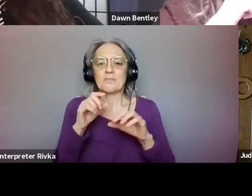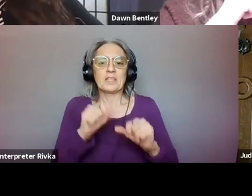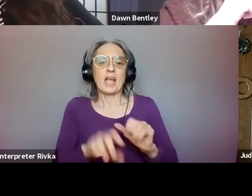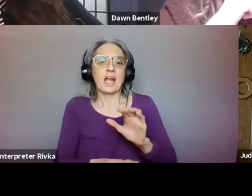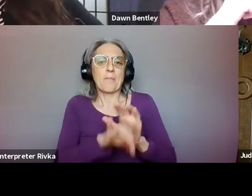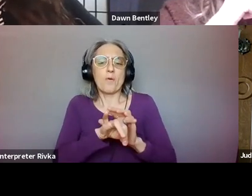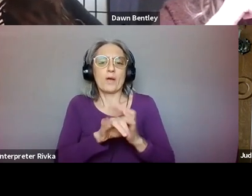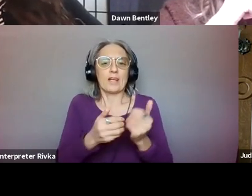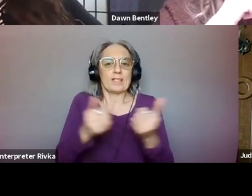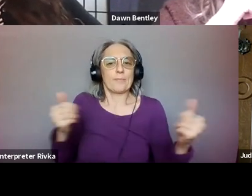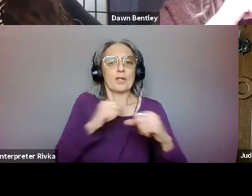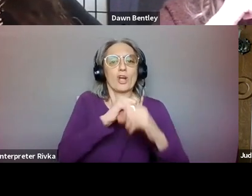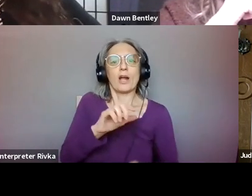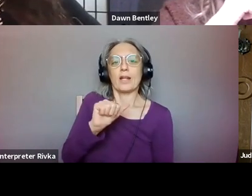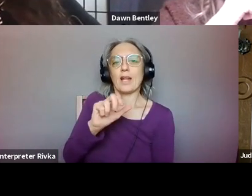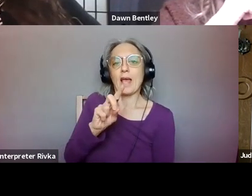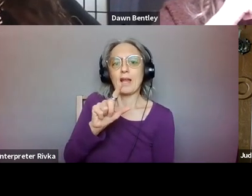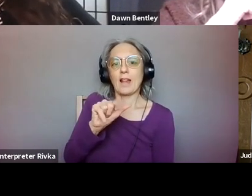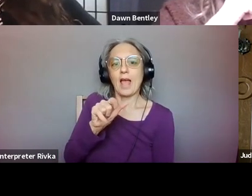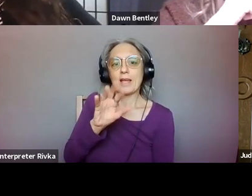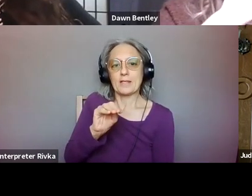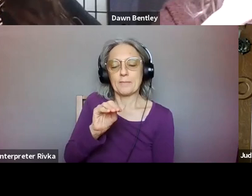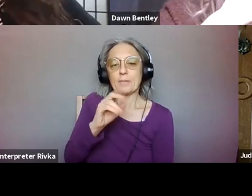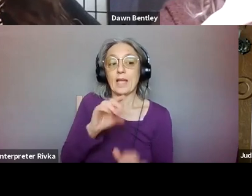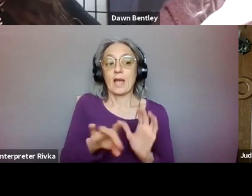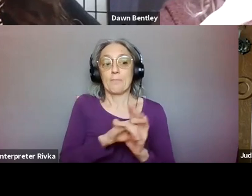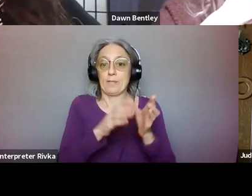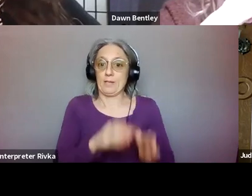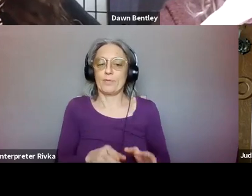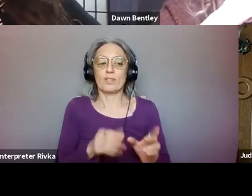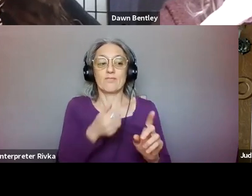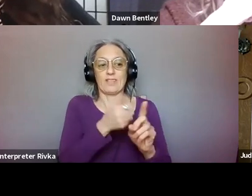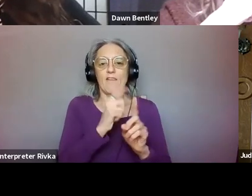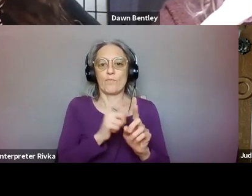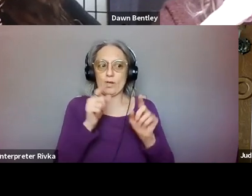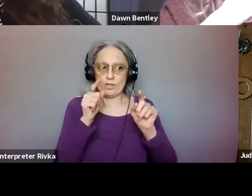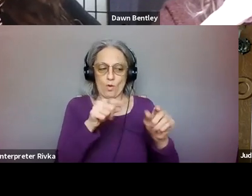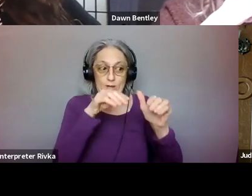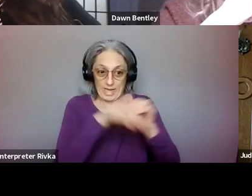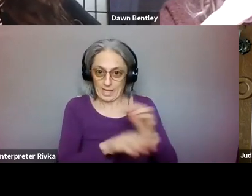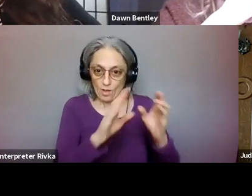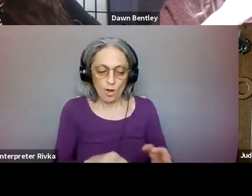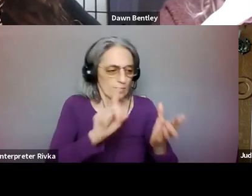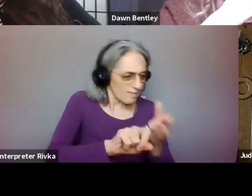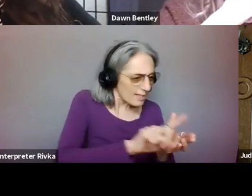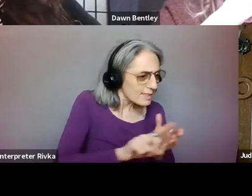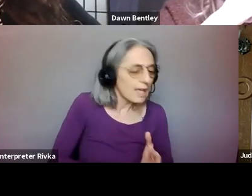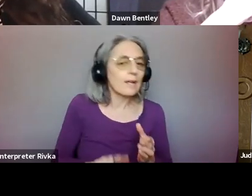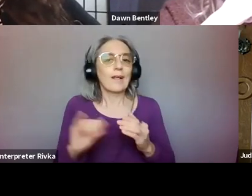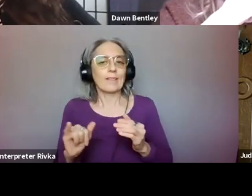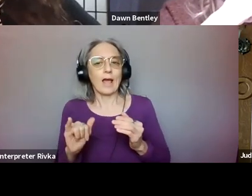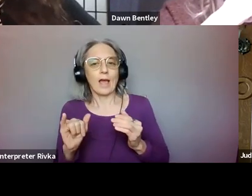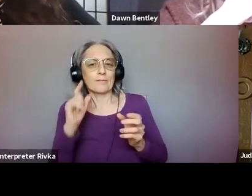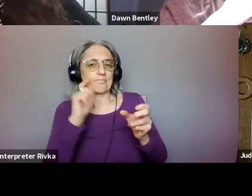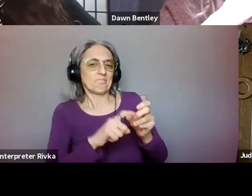independent, like a guardian ad litem almost, to go out and investigate this for the court, to be the eyes and ears of the court. But as I say, the key points there for